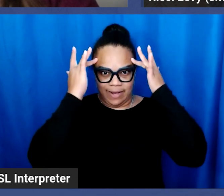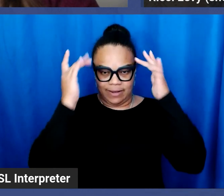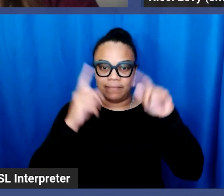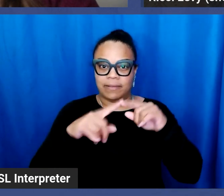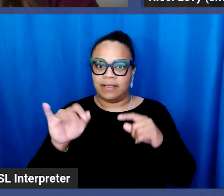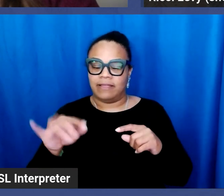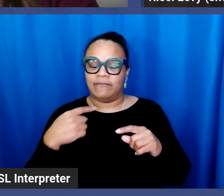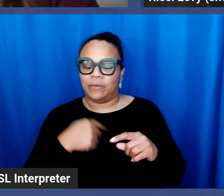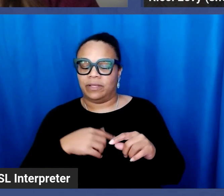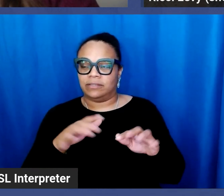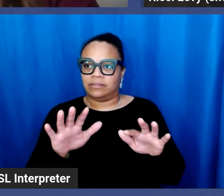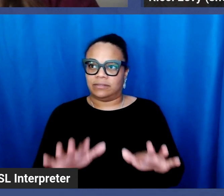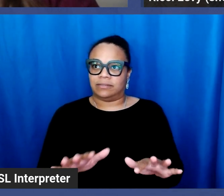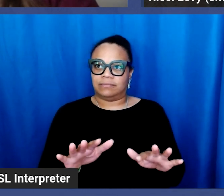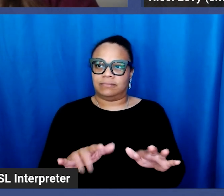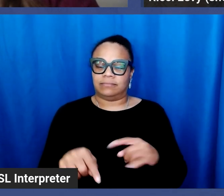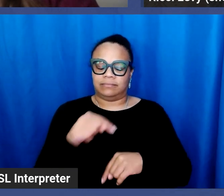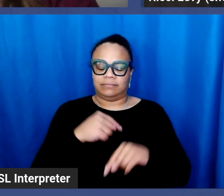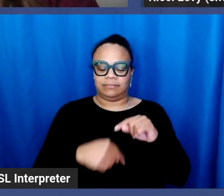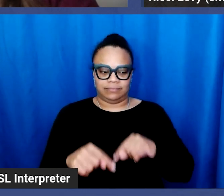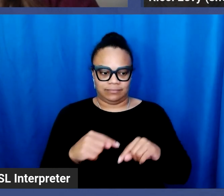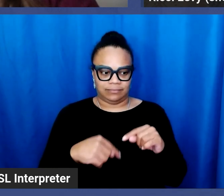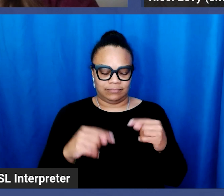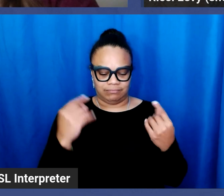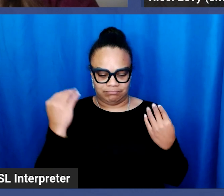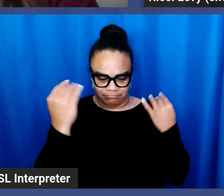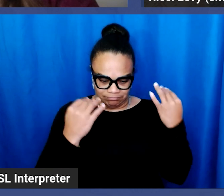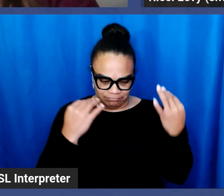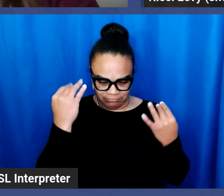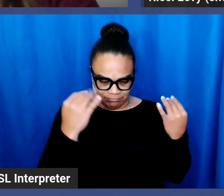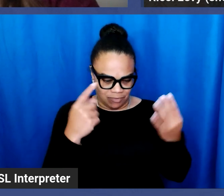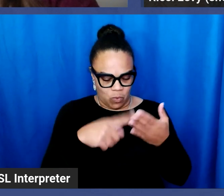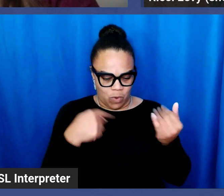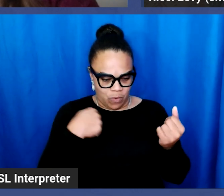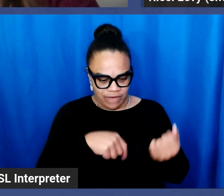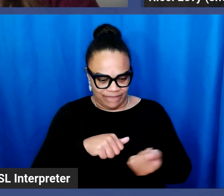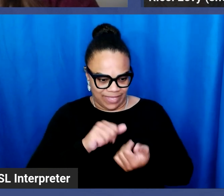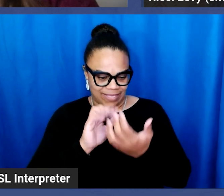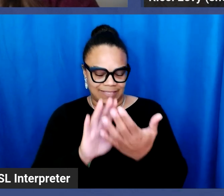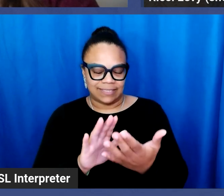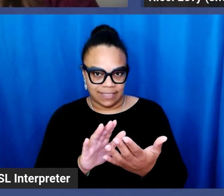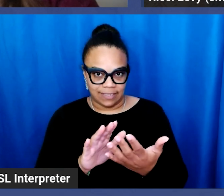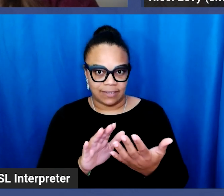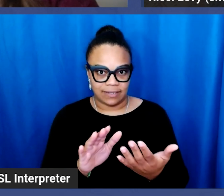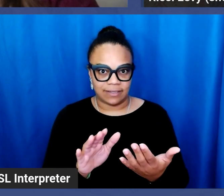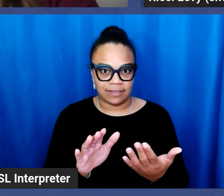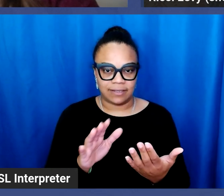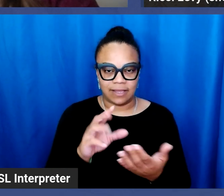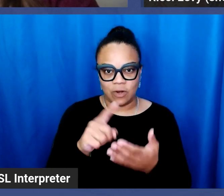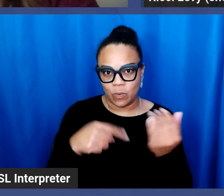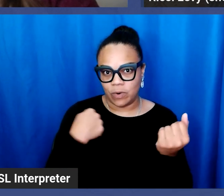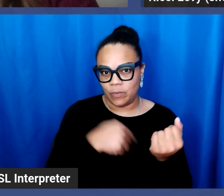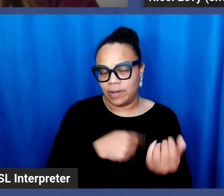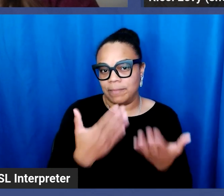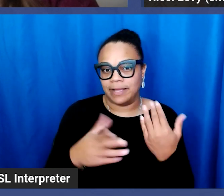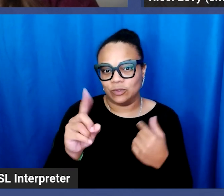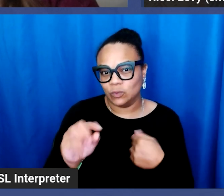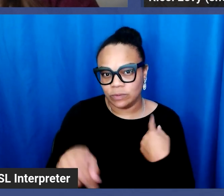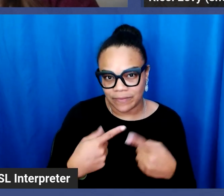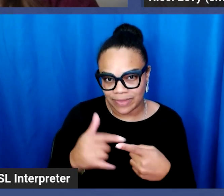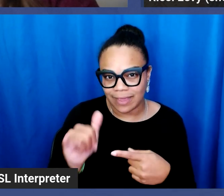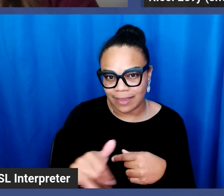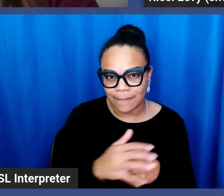back and rationally think about what we're facing and what we might do about